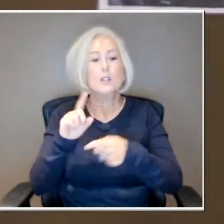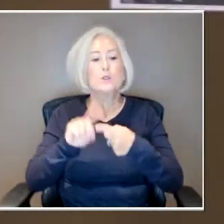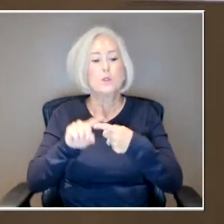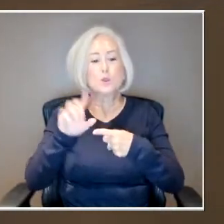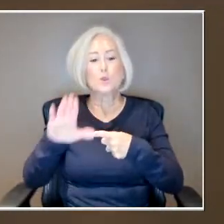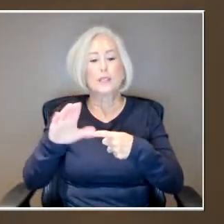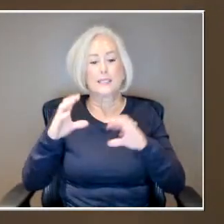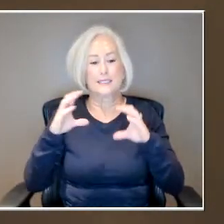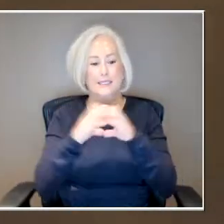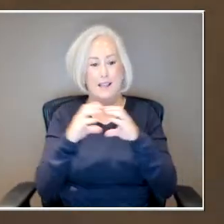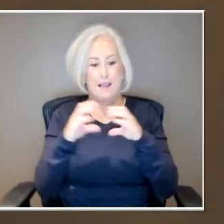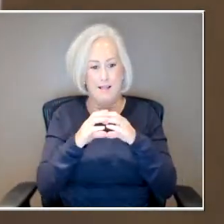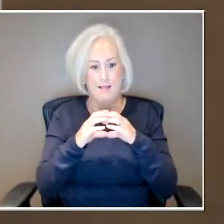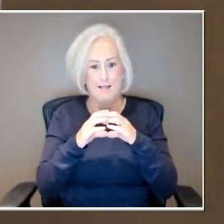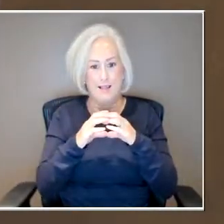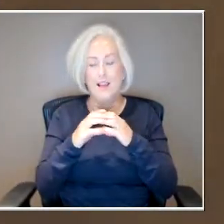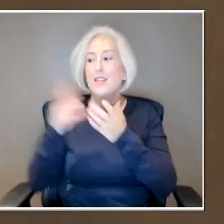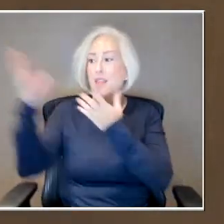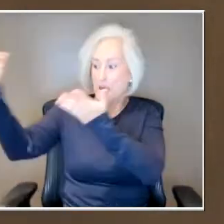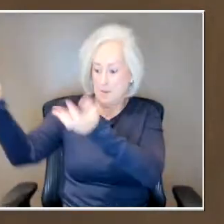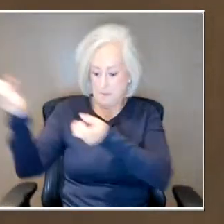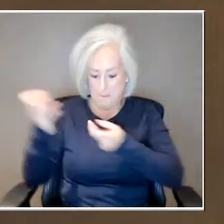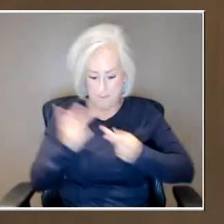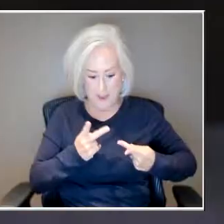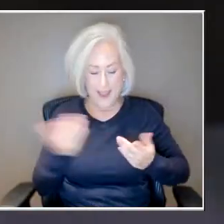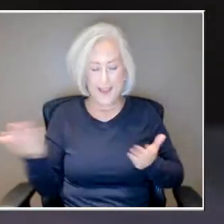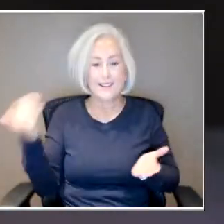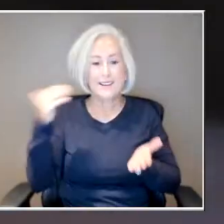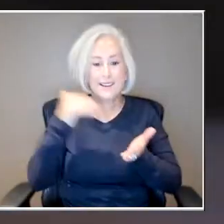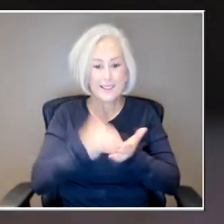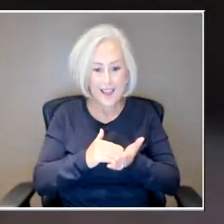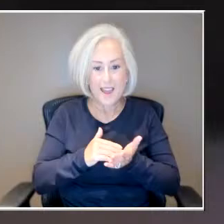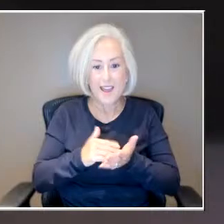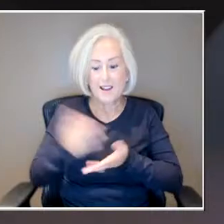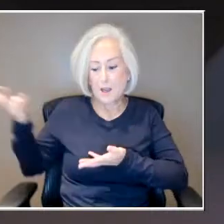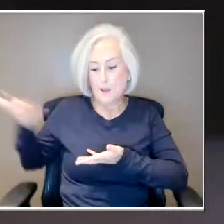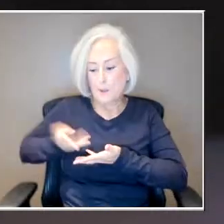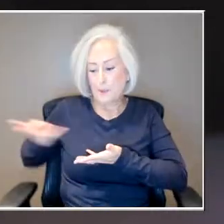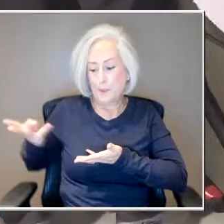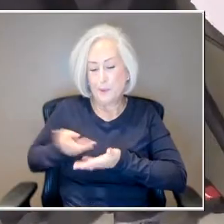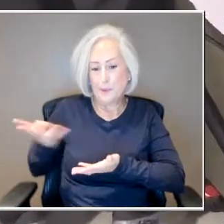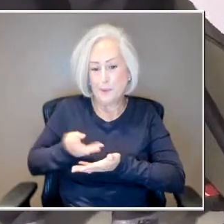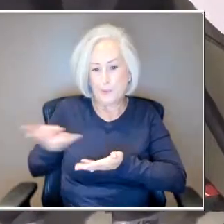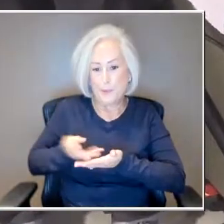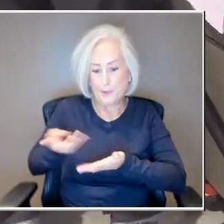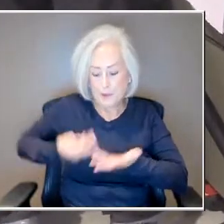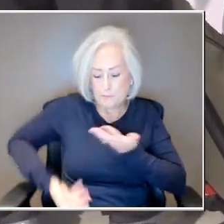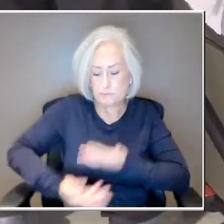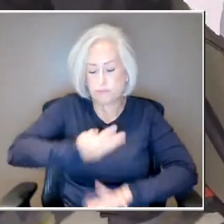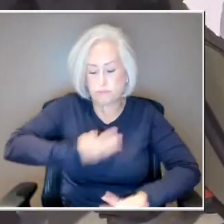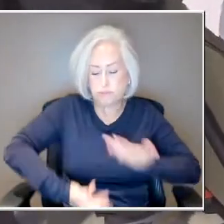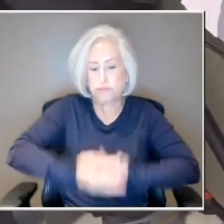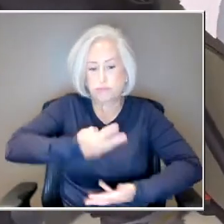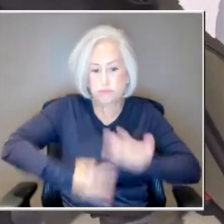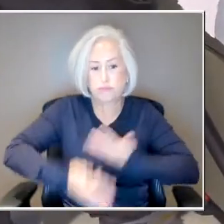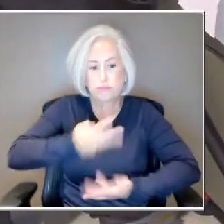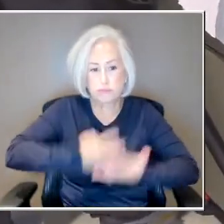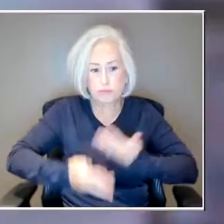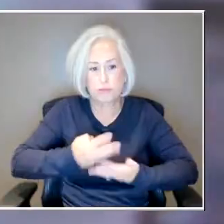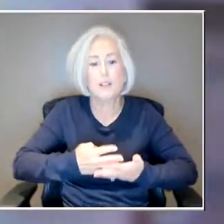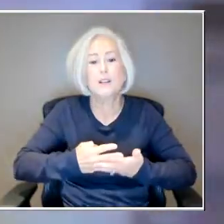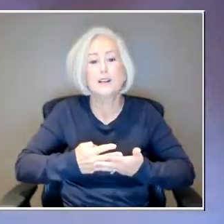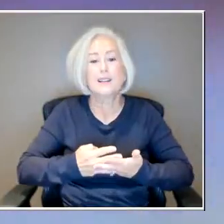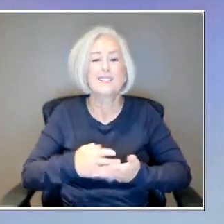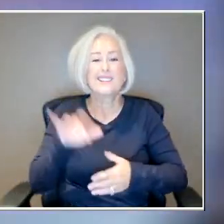couple is upbeat and optimistic, knowing that those cells will be infused back into David's body to act as mini